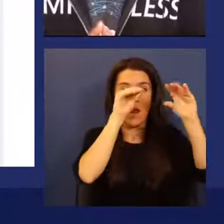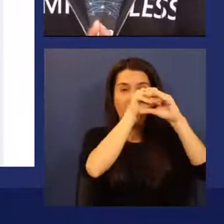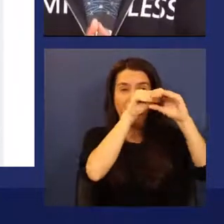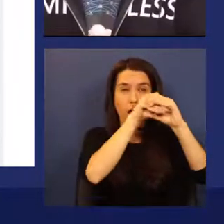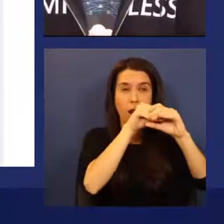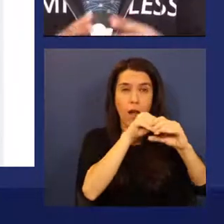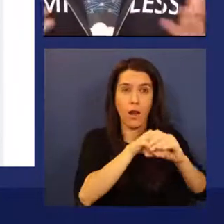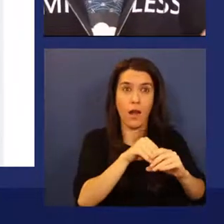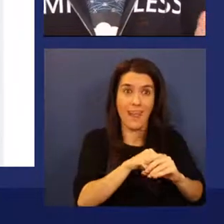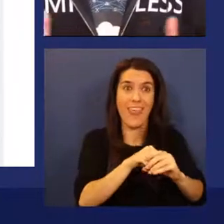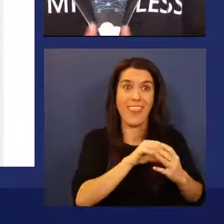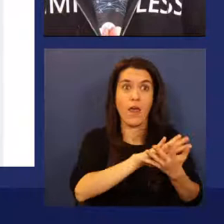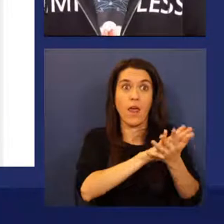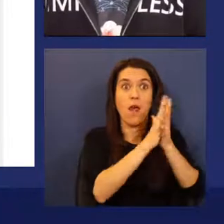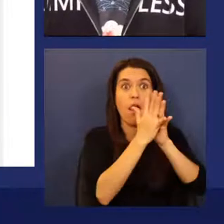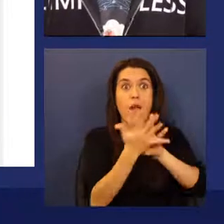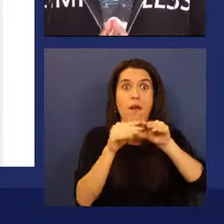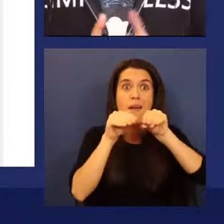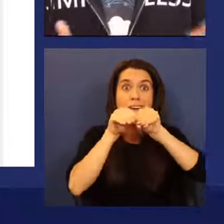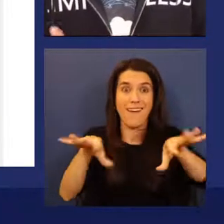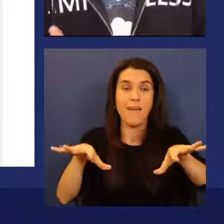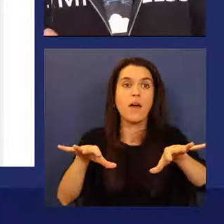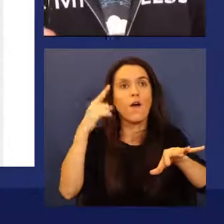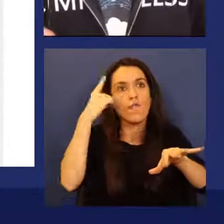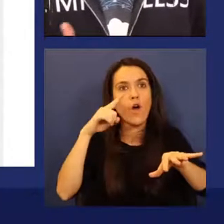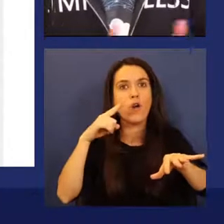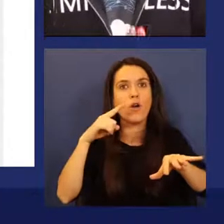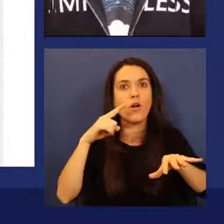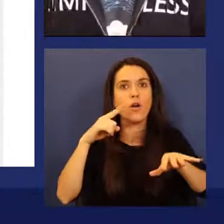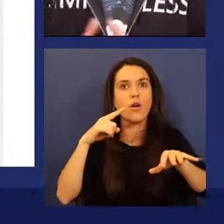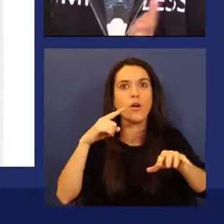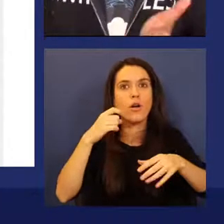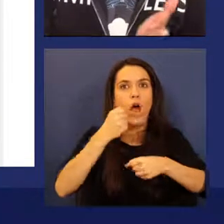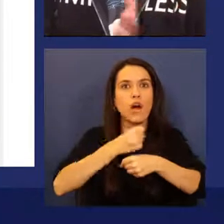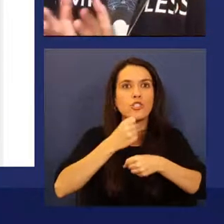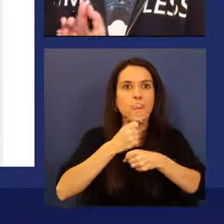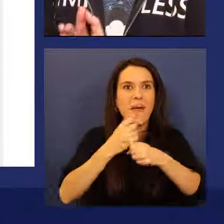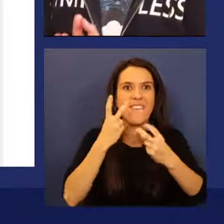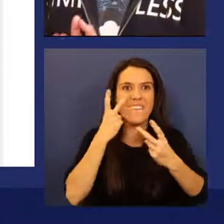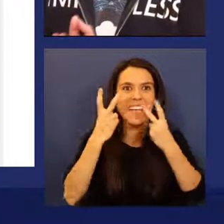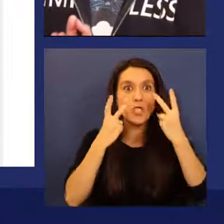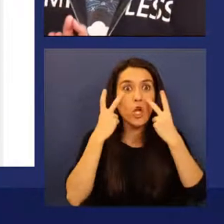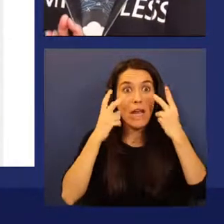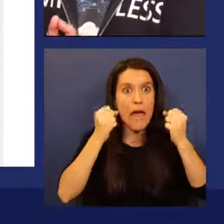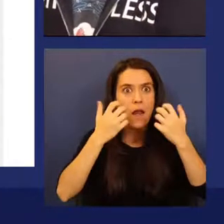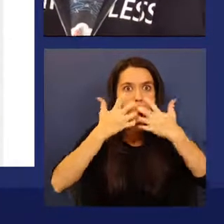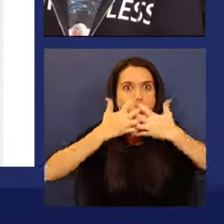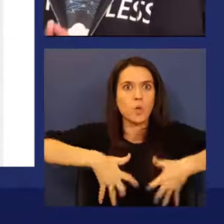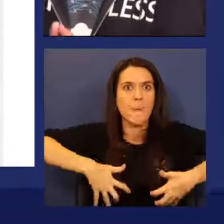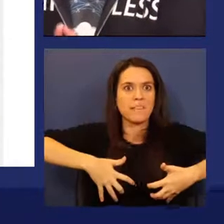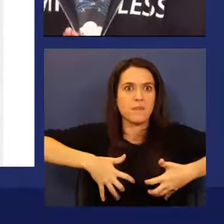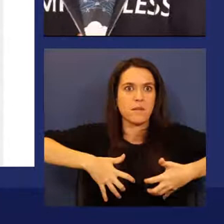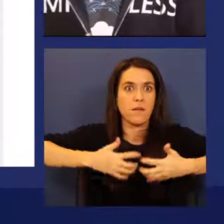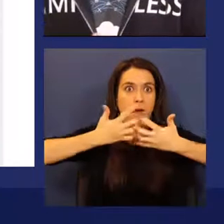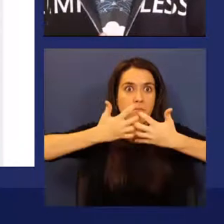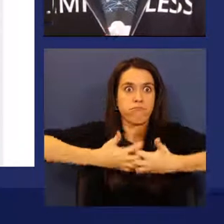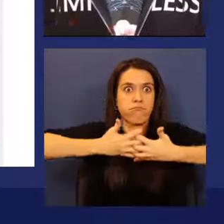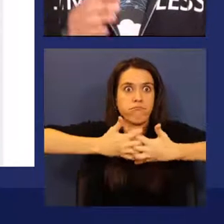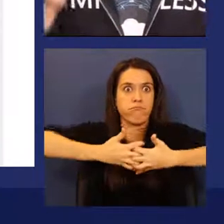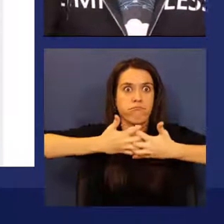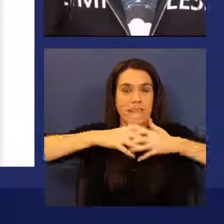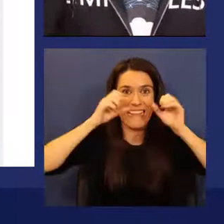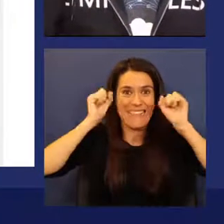custom vision workbench for identification. How about if I automate that for you? And she wrote this great blog post on